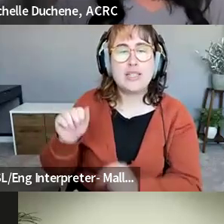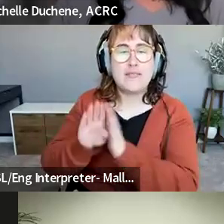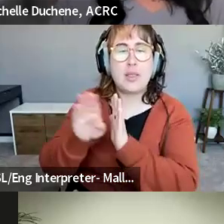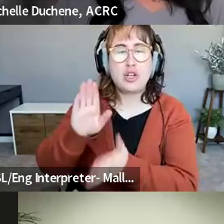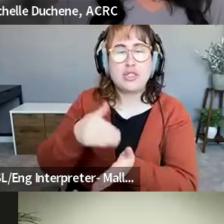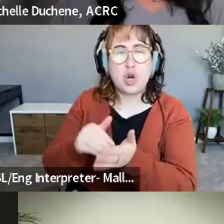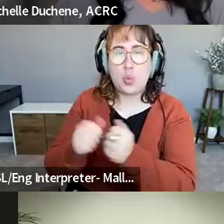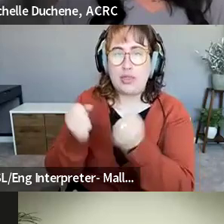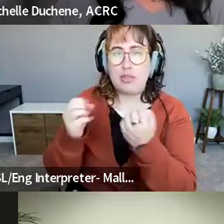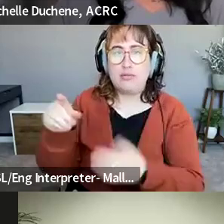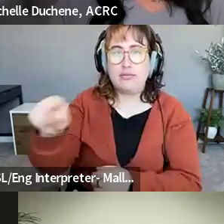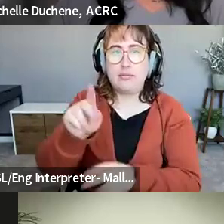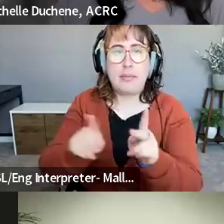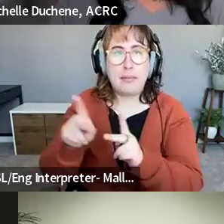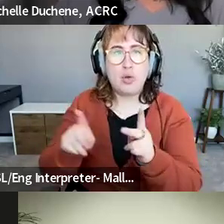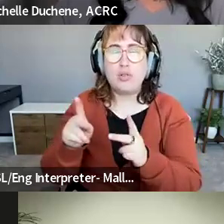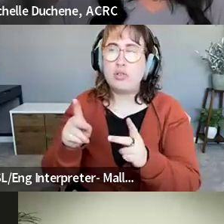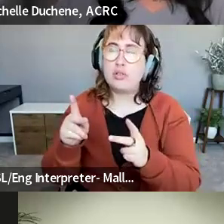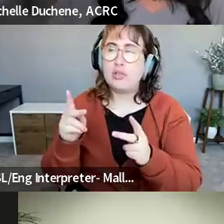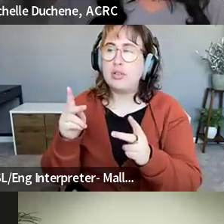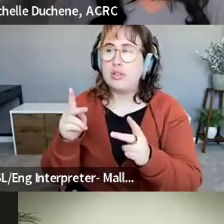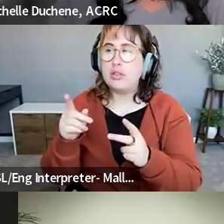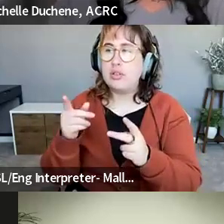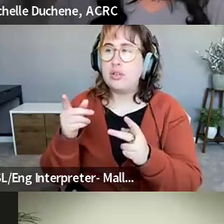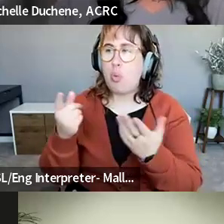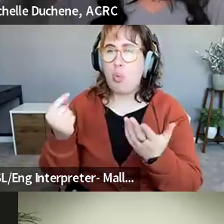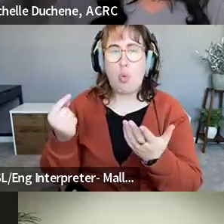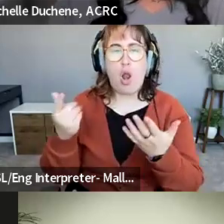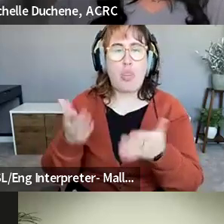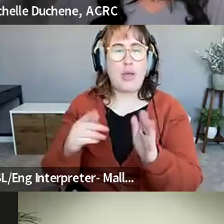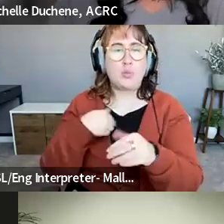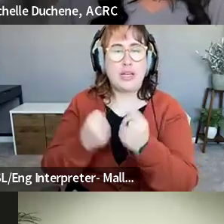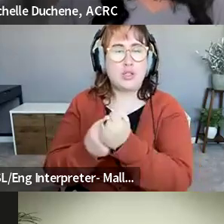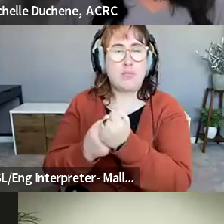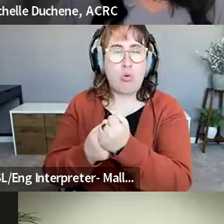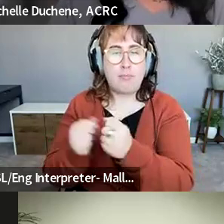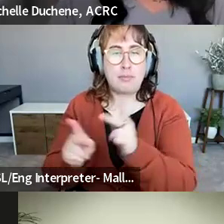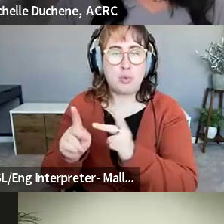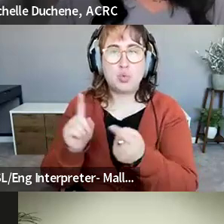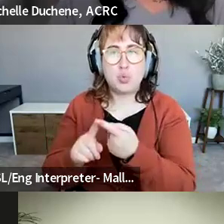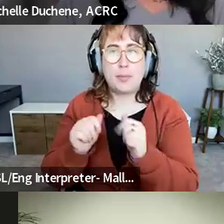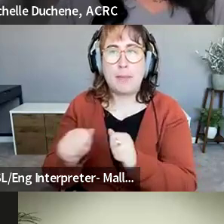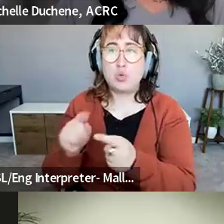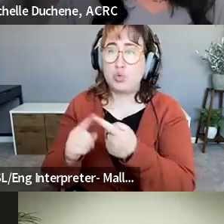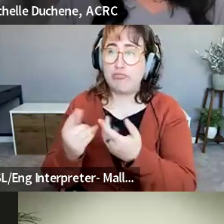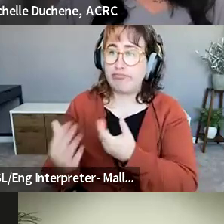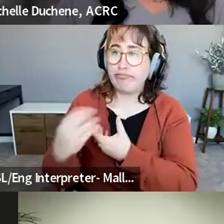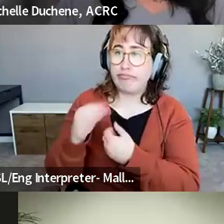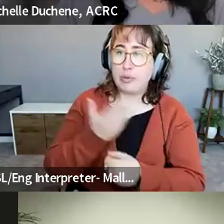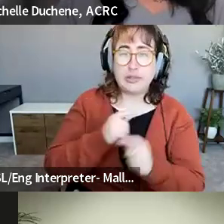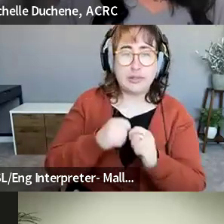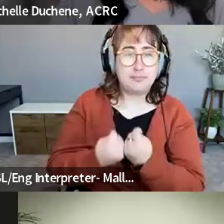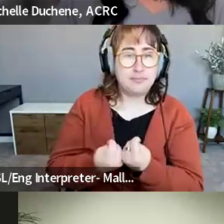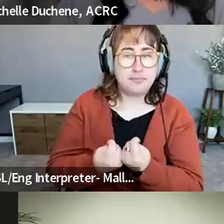conserved individuals, looking at what are the ways where we can support individuals to be able to be part of a team